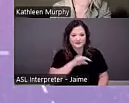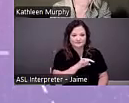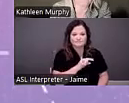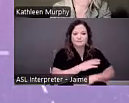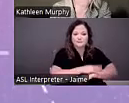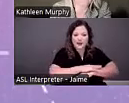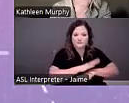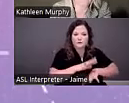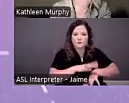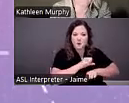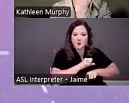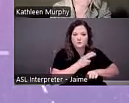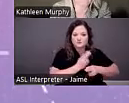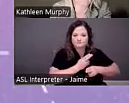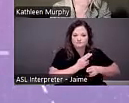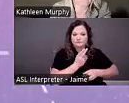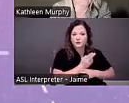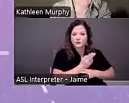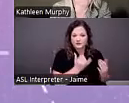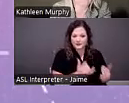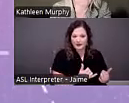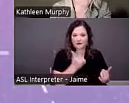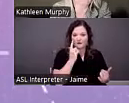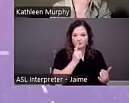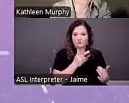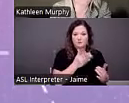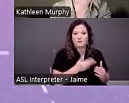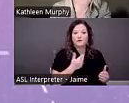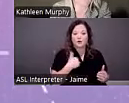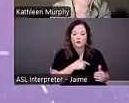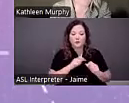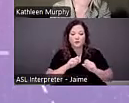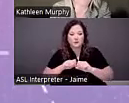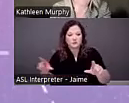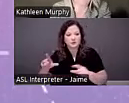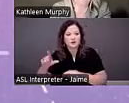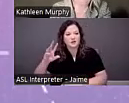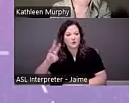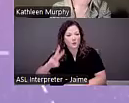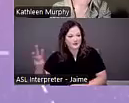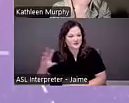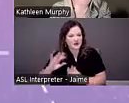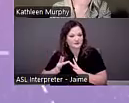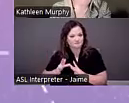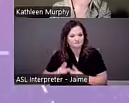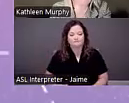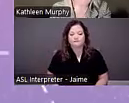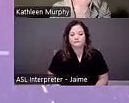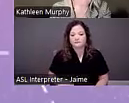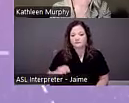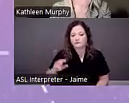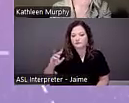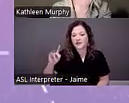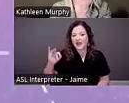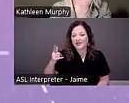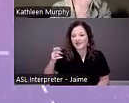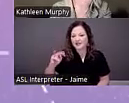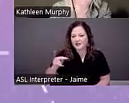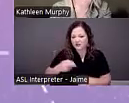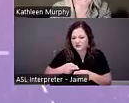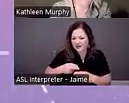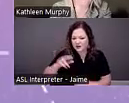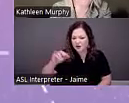now before it transitions to our hospital website. Okay. So you used Articulate Rise